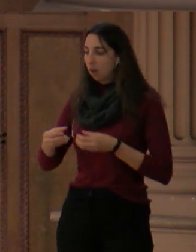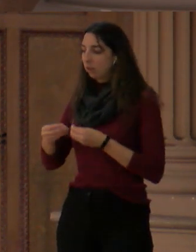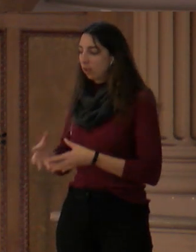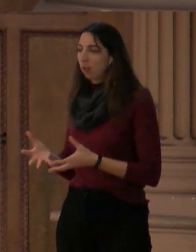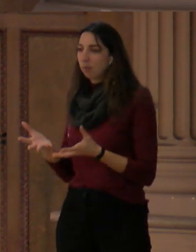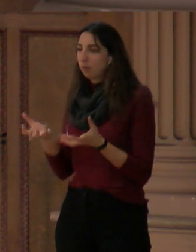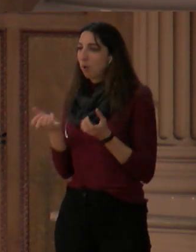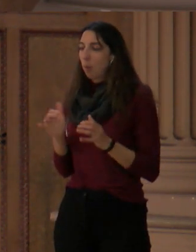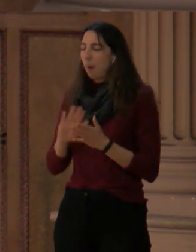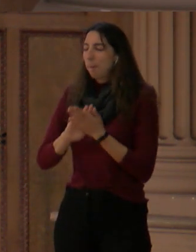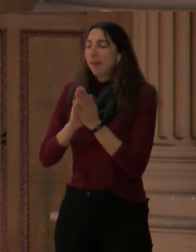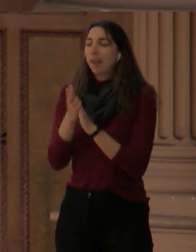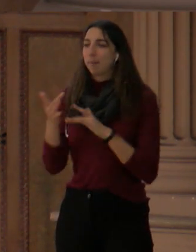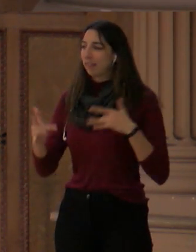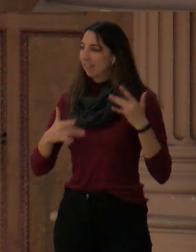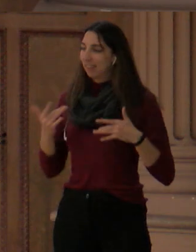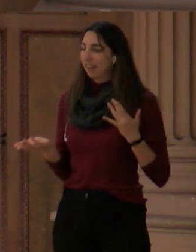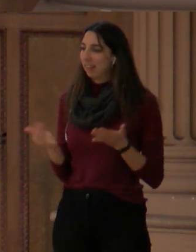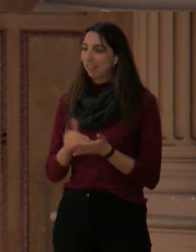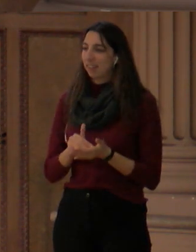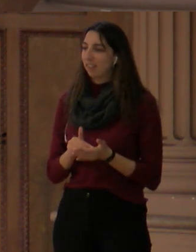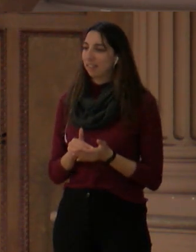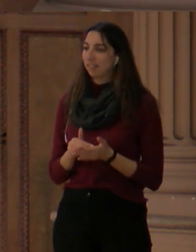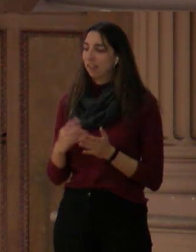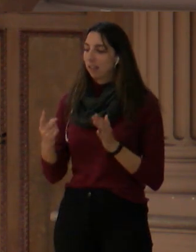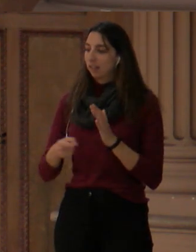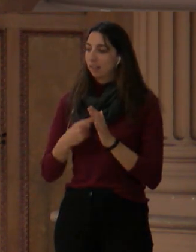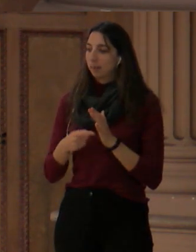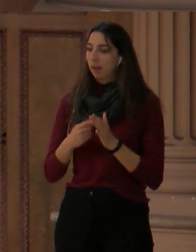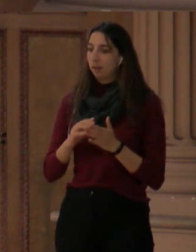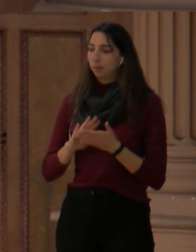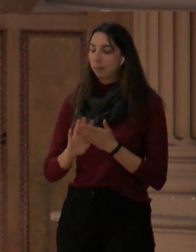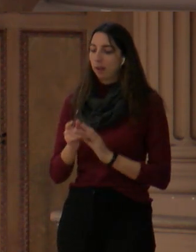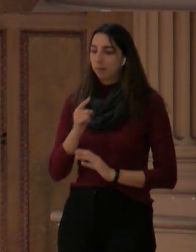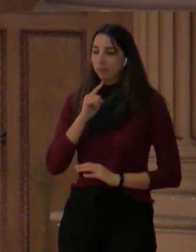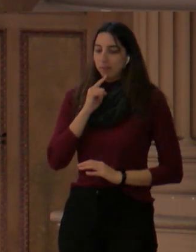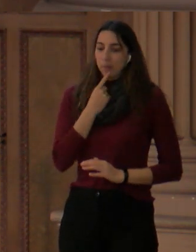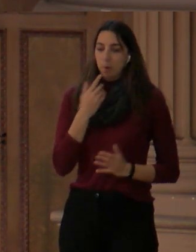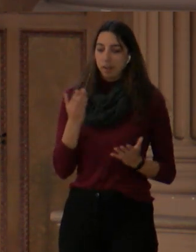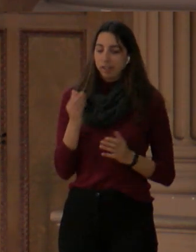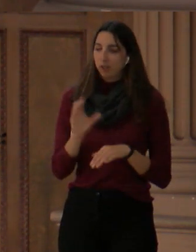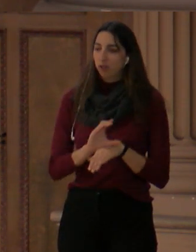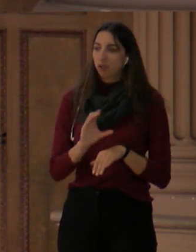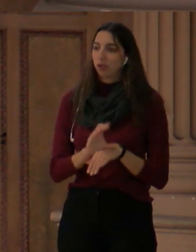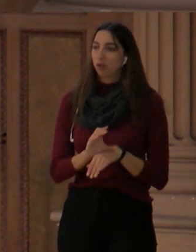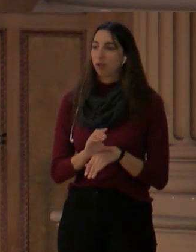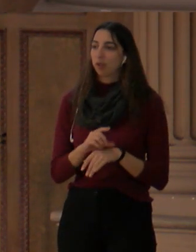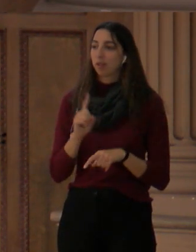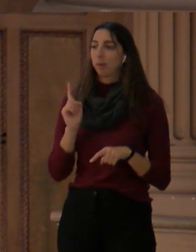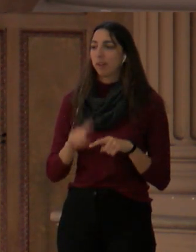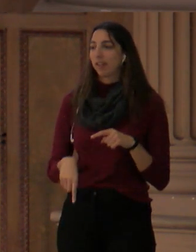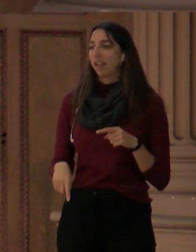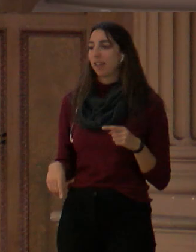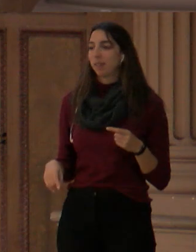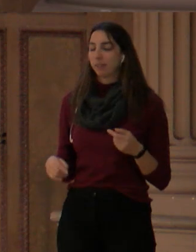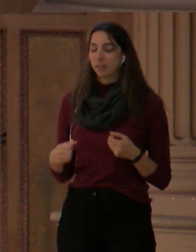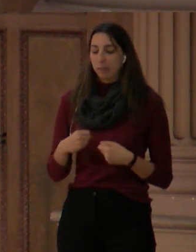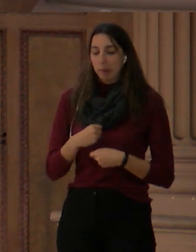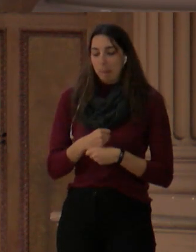zeal again. I think sometimes we've been like so disappointed in church that we can't work up the joy anymore.